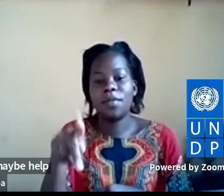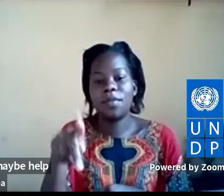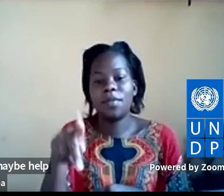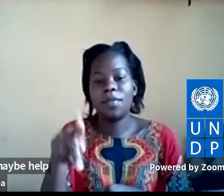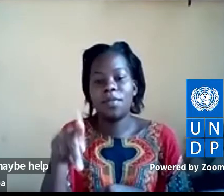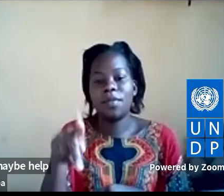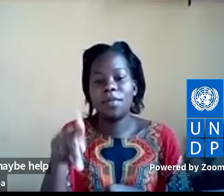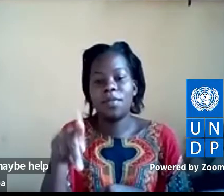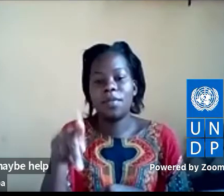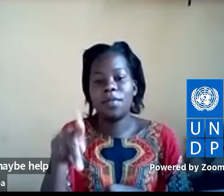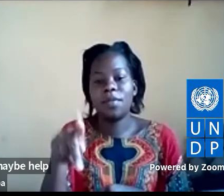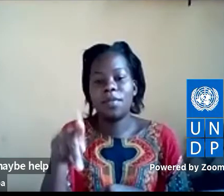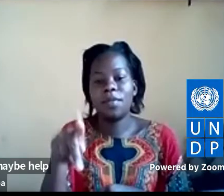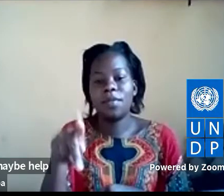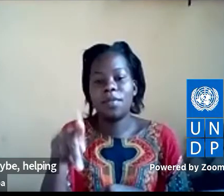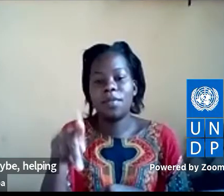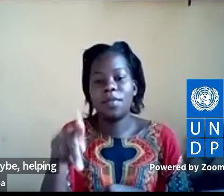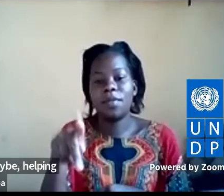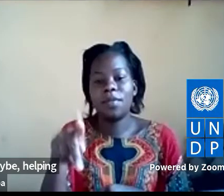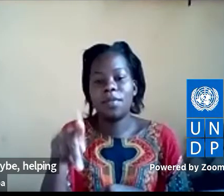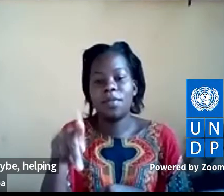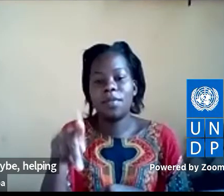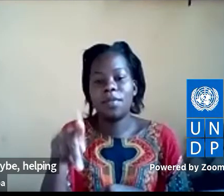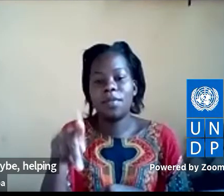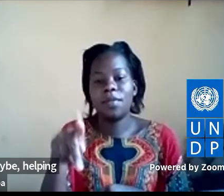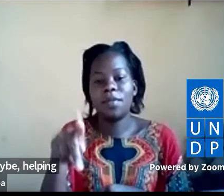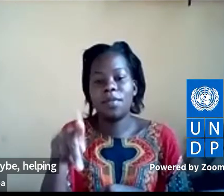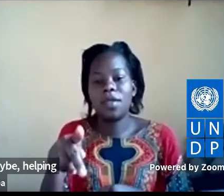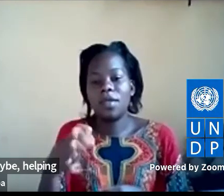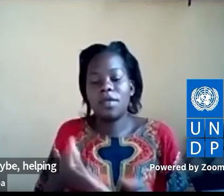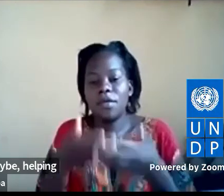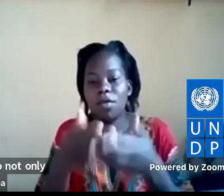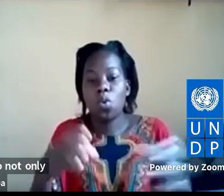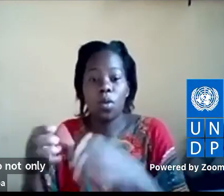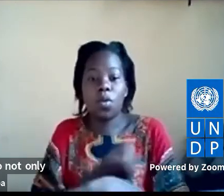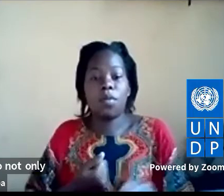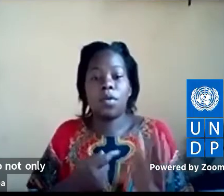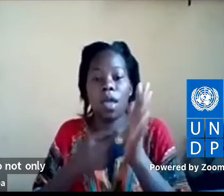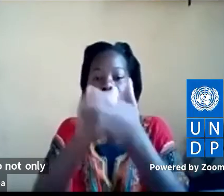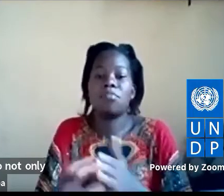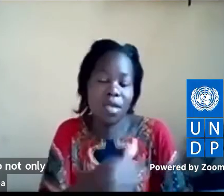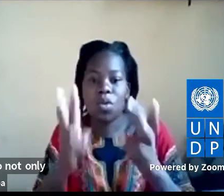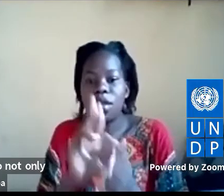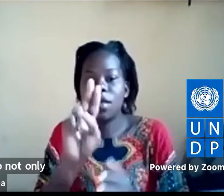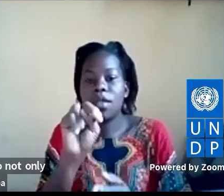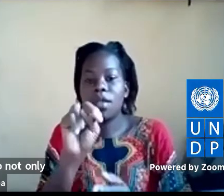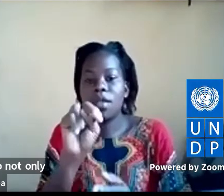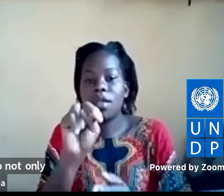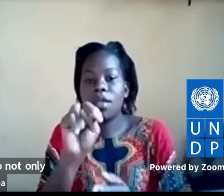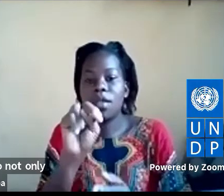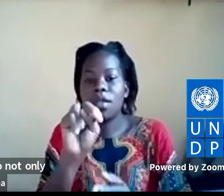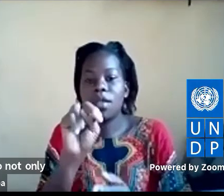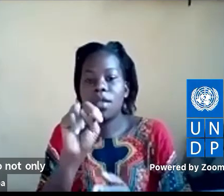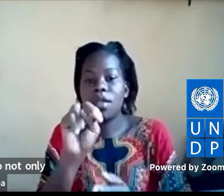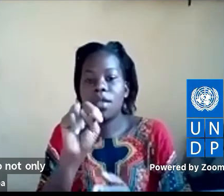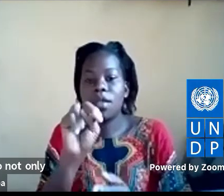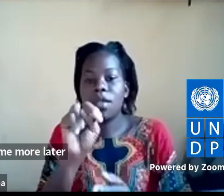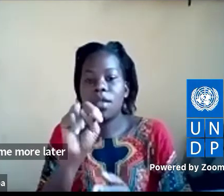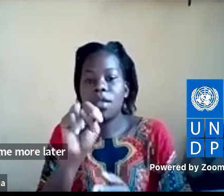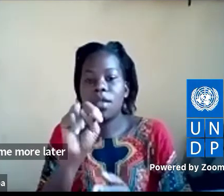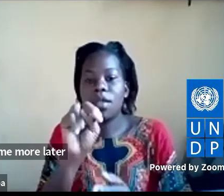to formalize or something like that. So Naomi will respond to that, and Hope might throw some more light as well.